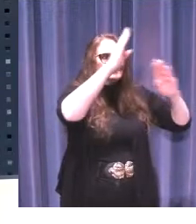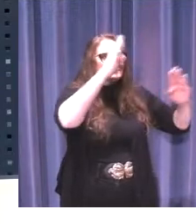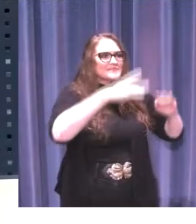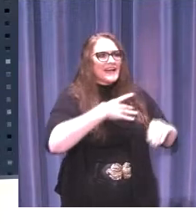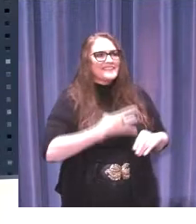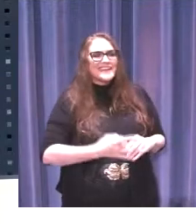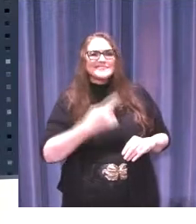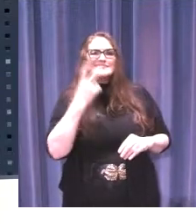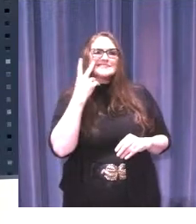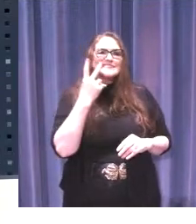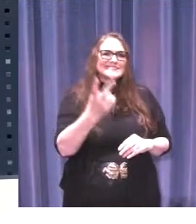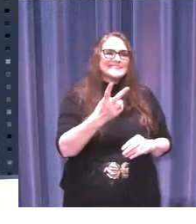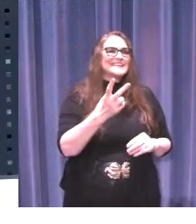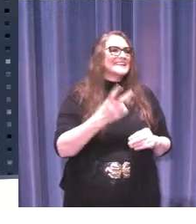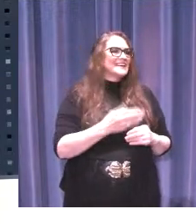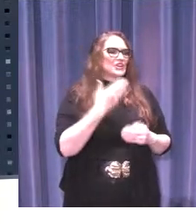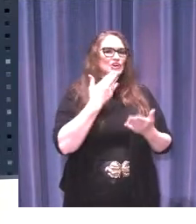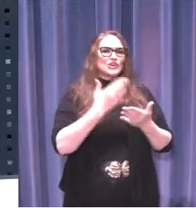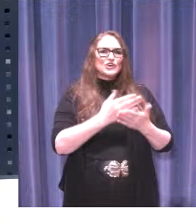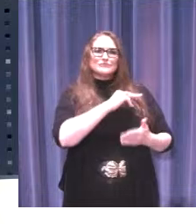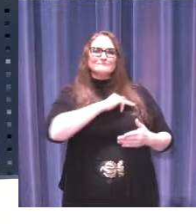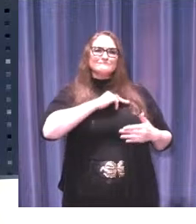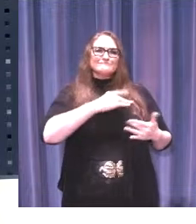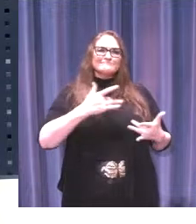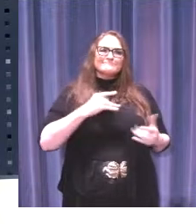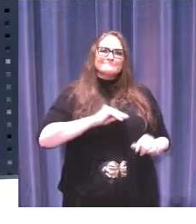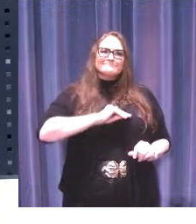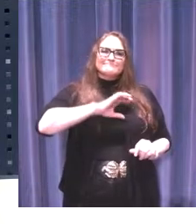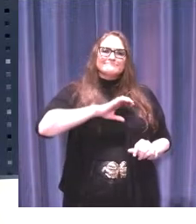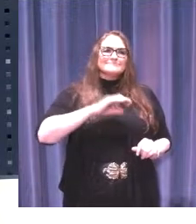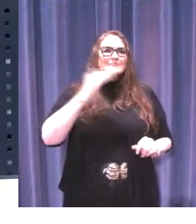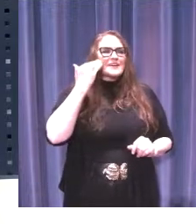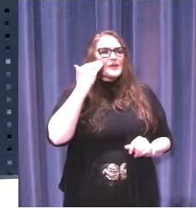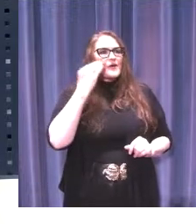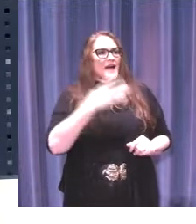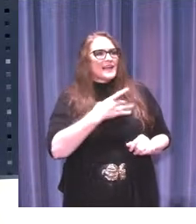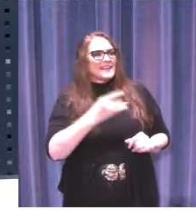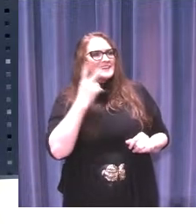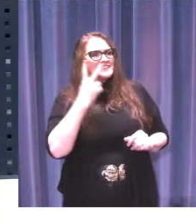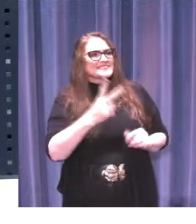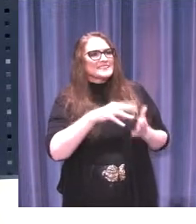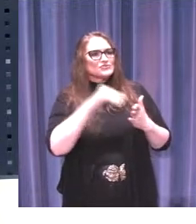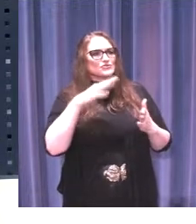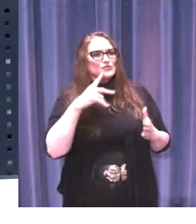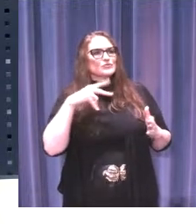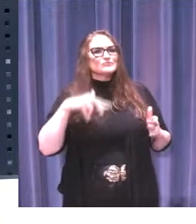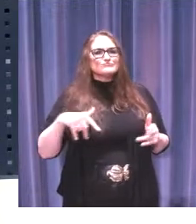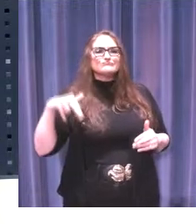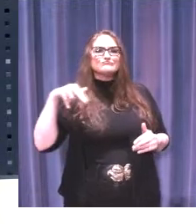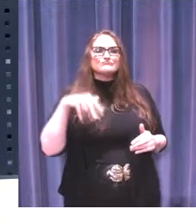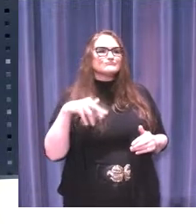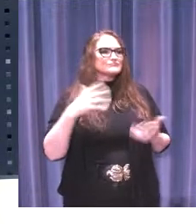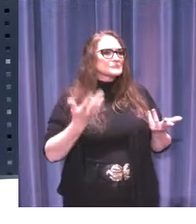see good morale. I like to see our students walking with purpose,